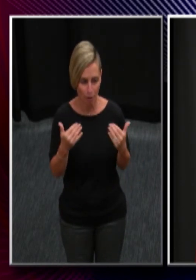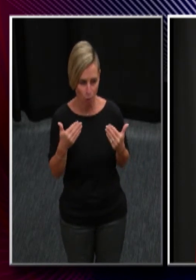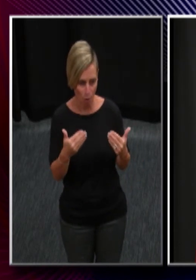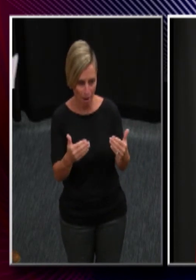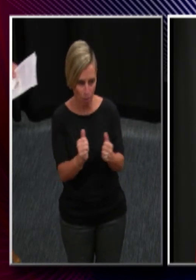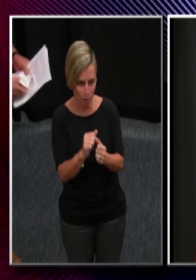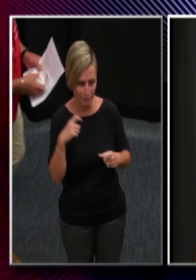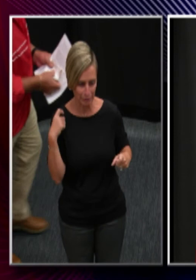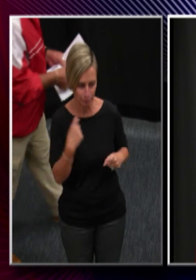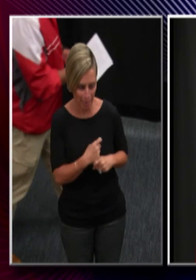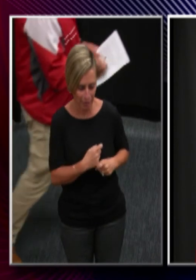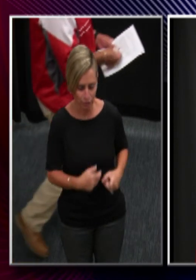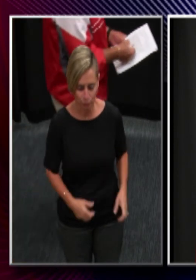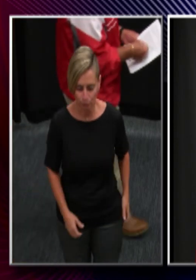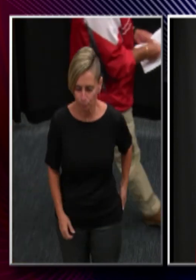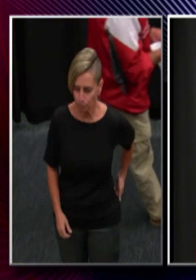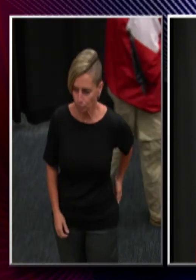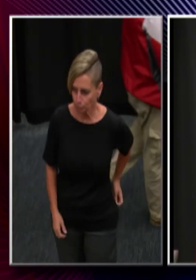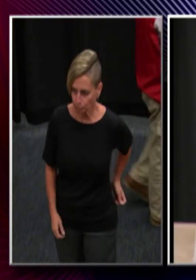now.